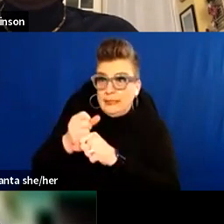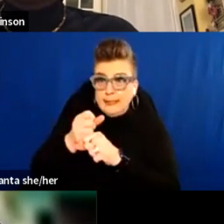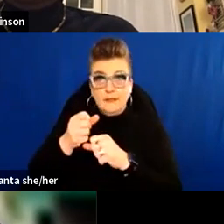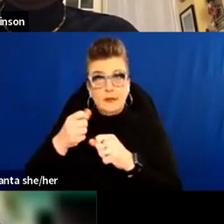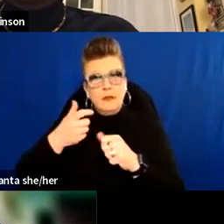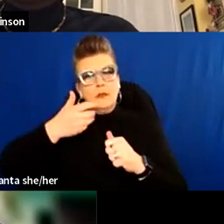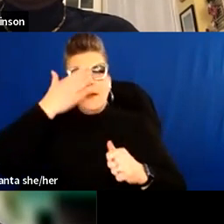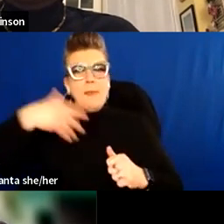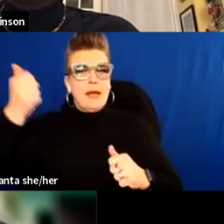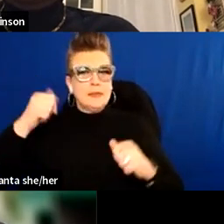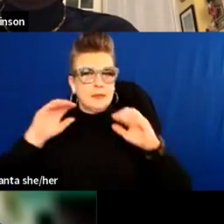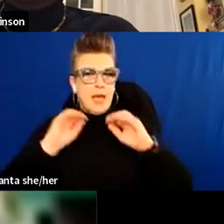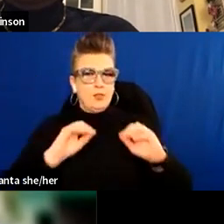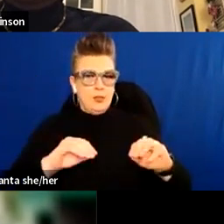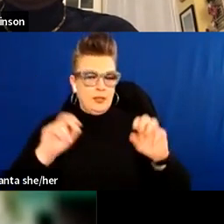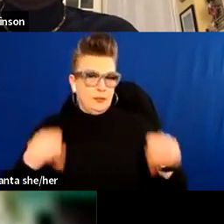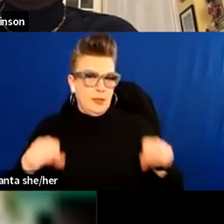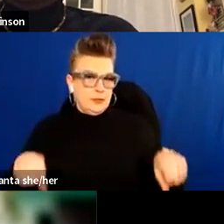best education possible